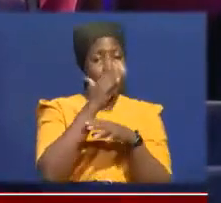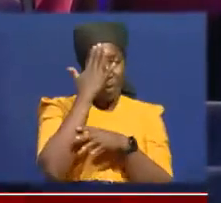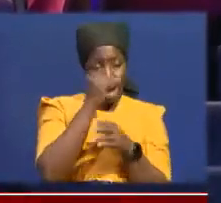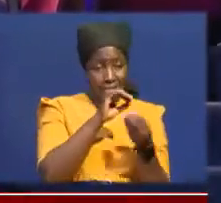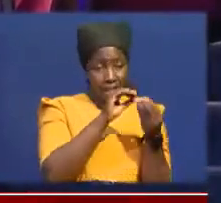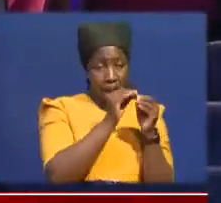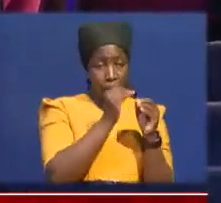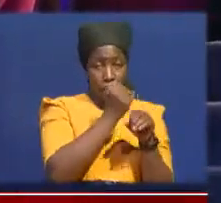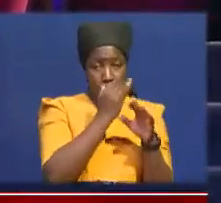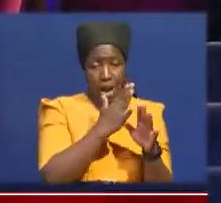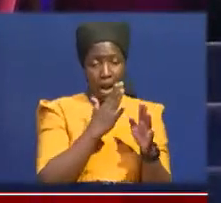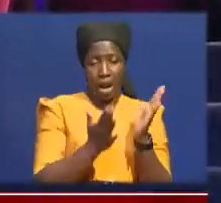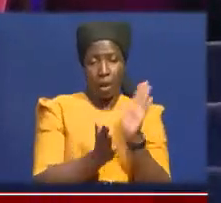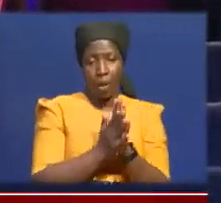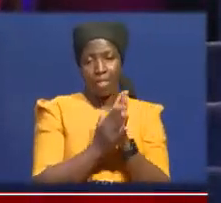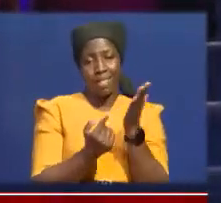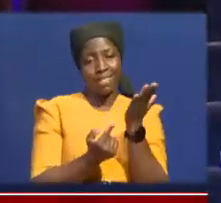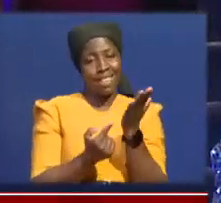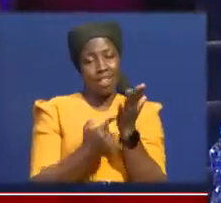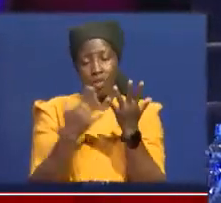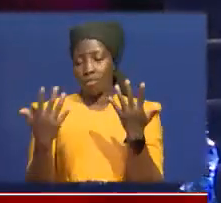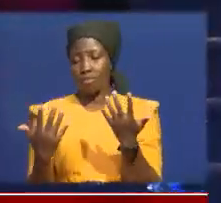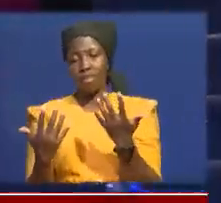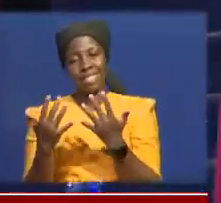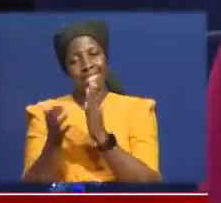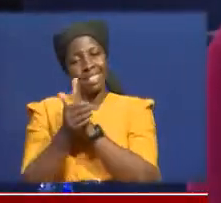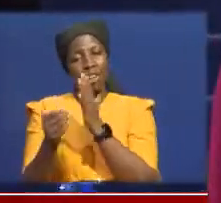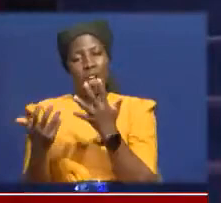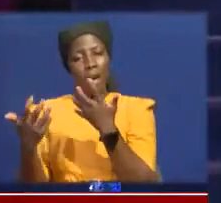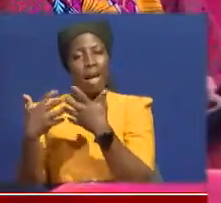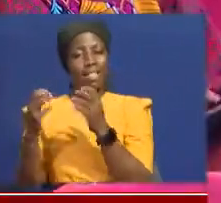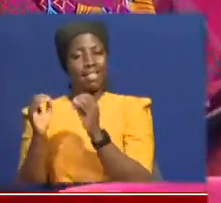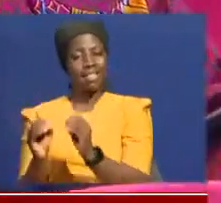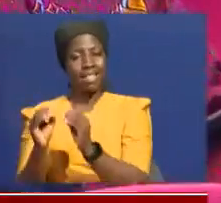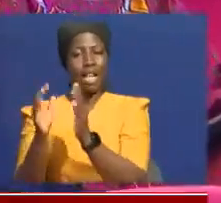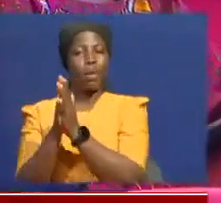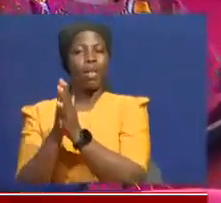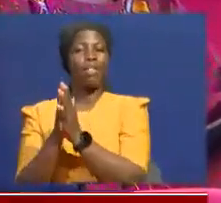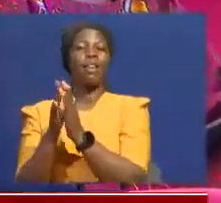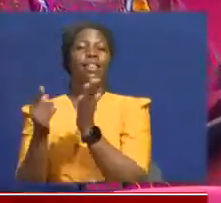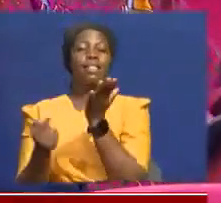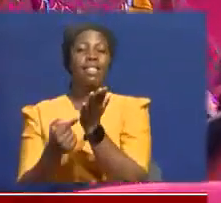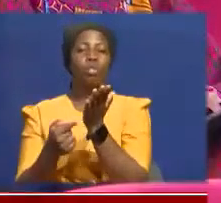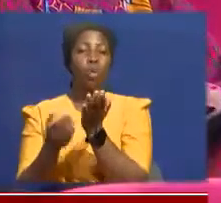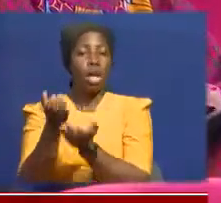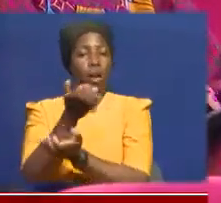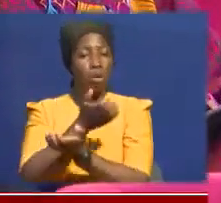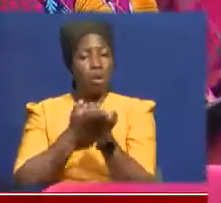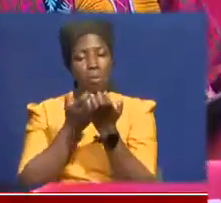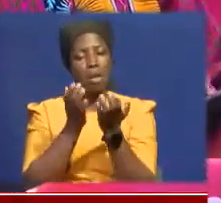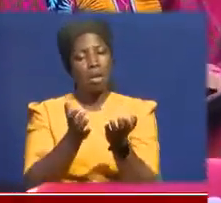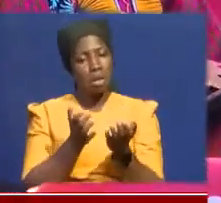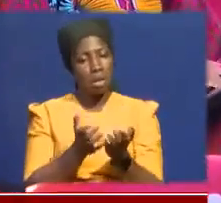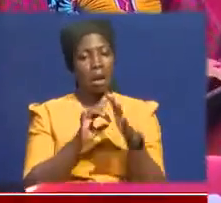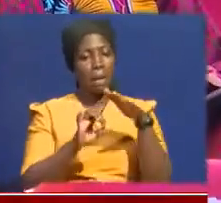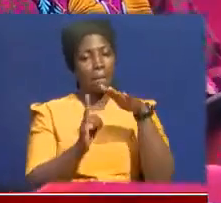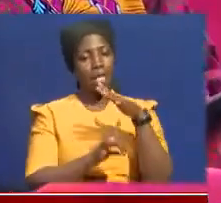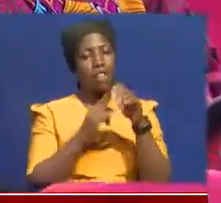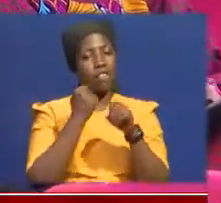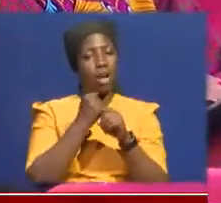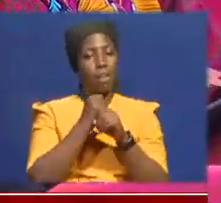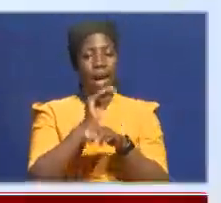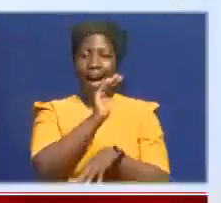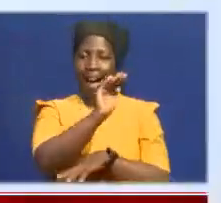with tech skill does not match existing digital economy needs. The Ministry of Labour is urging